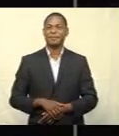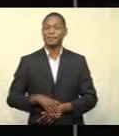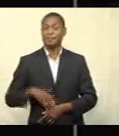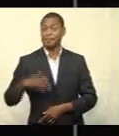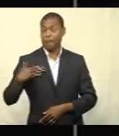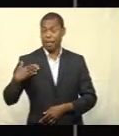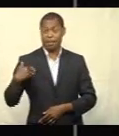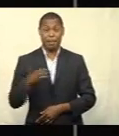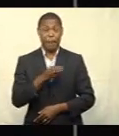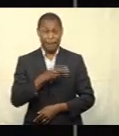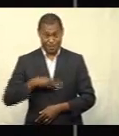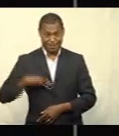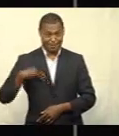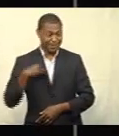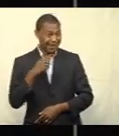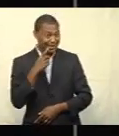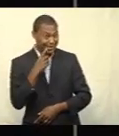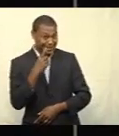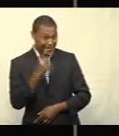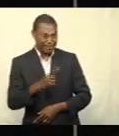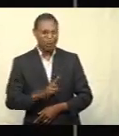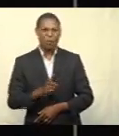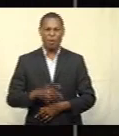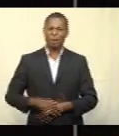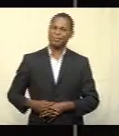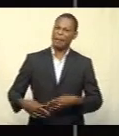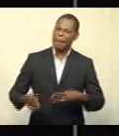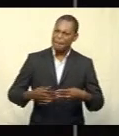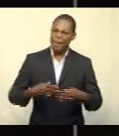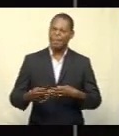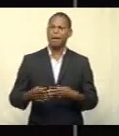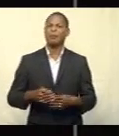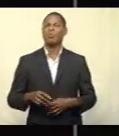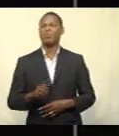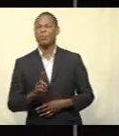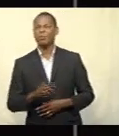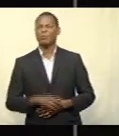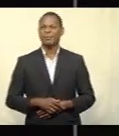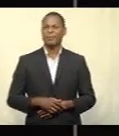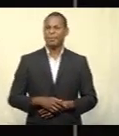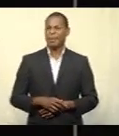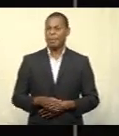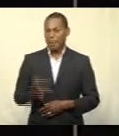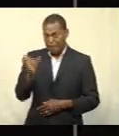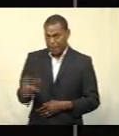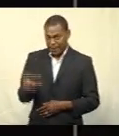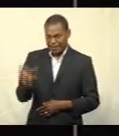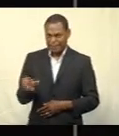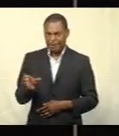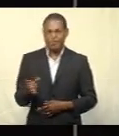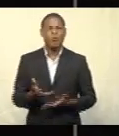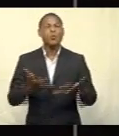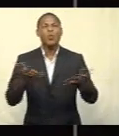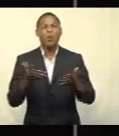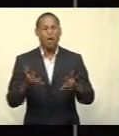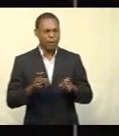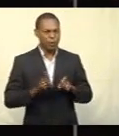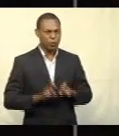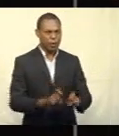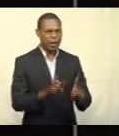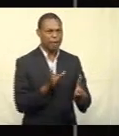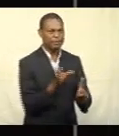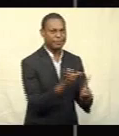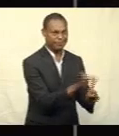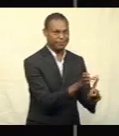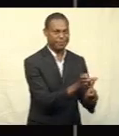Ifiremi Wangaina-Bete says it's a matter between the person quarantined and the facility where they stay during the mandatory 2-week period.